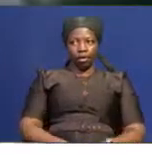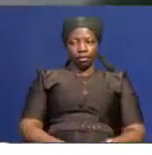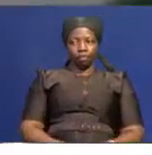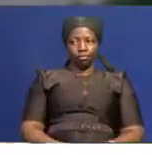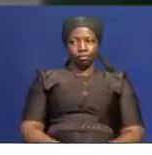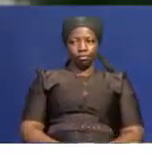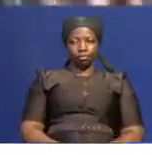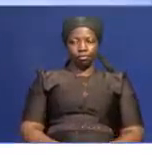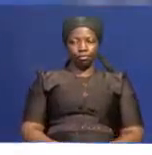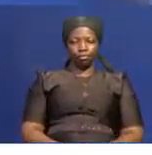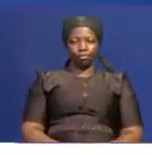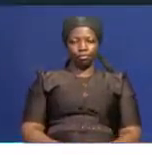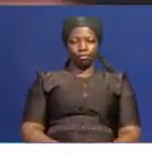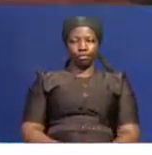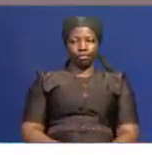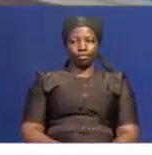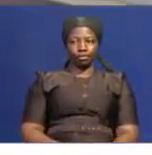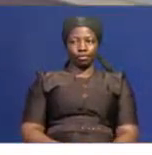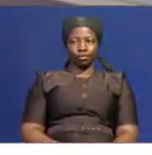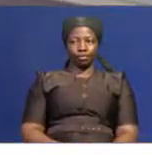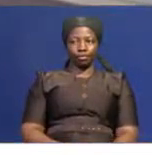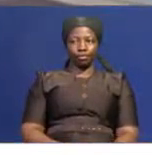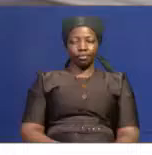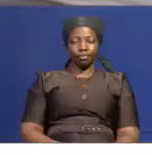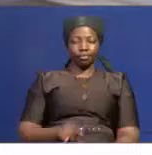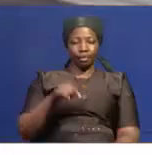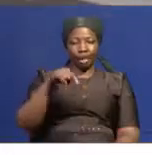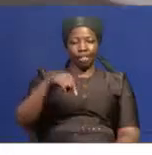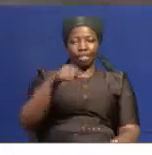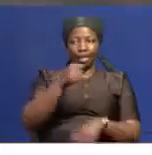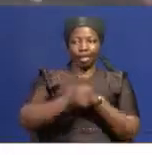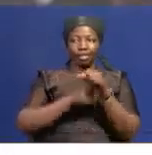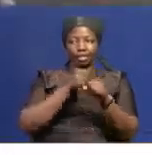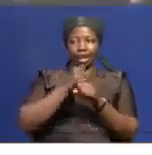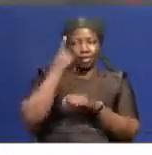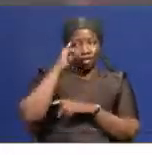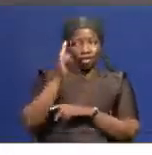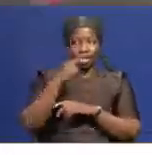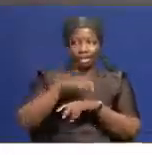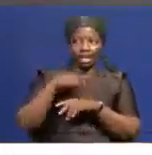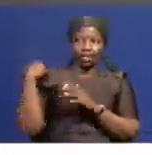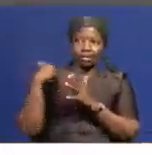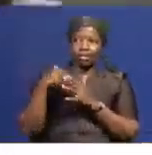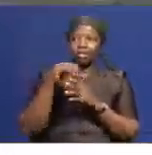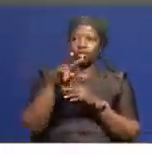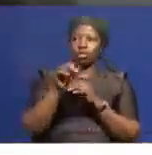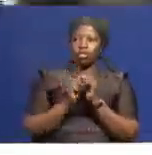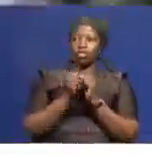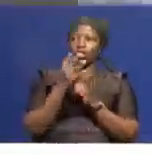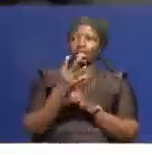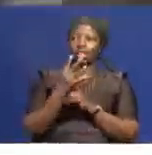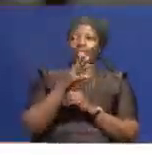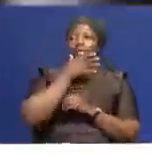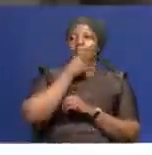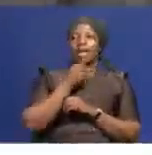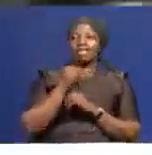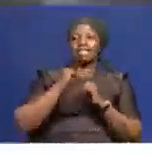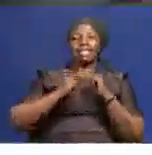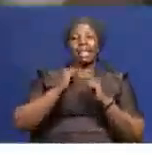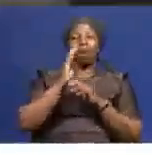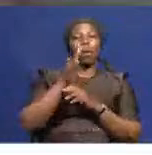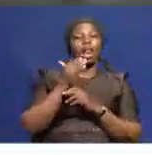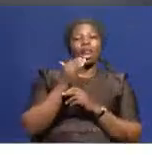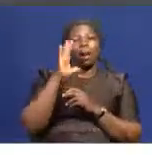large in spectacular. This year, for the first time since 2014, the men's race will not feature Eliud Kipchoge